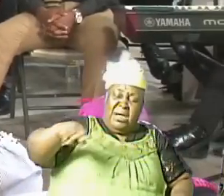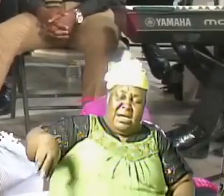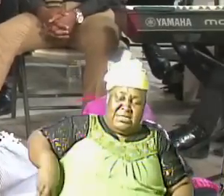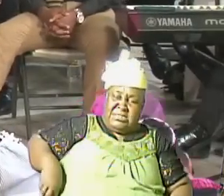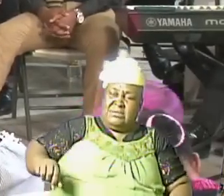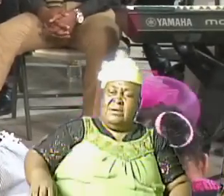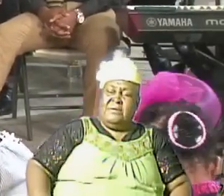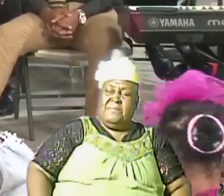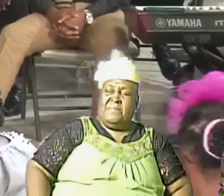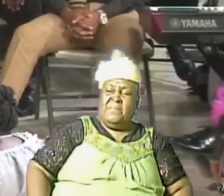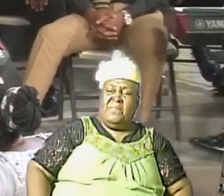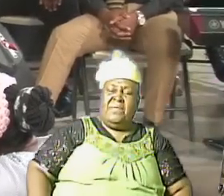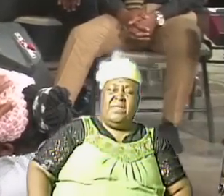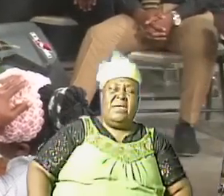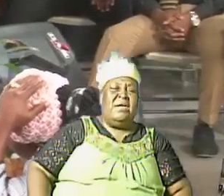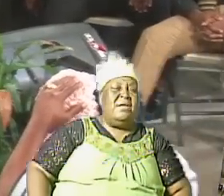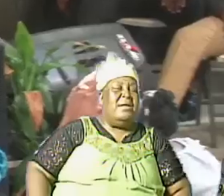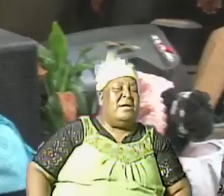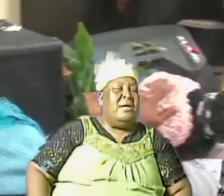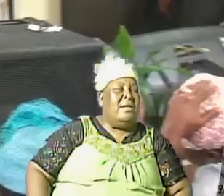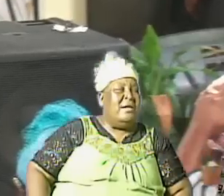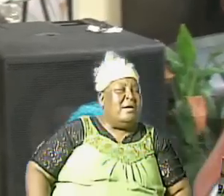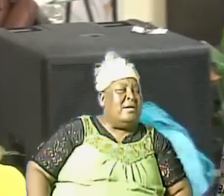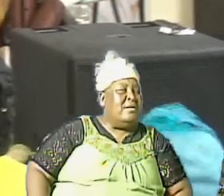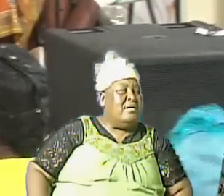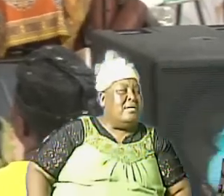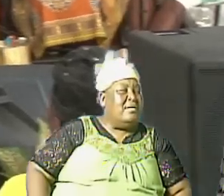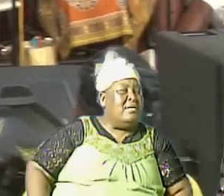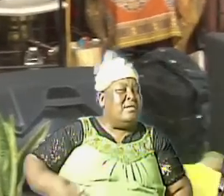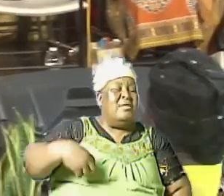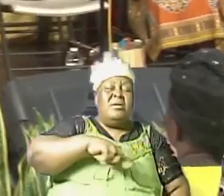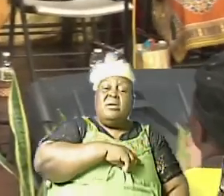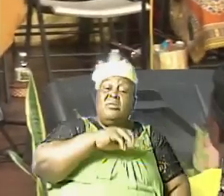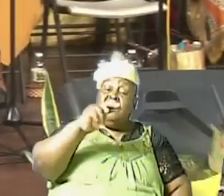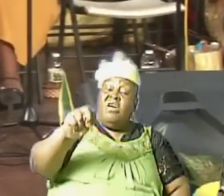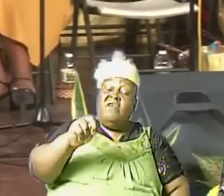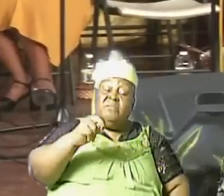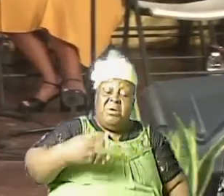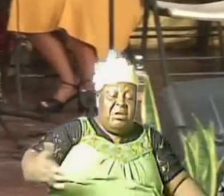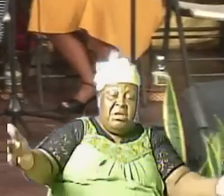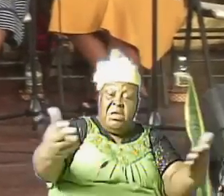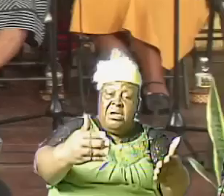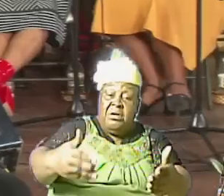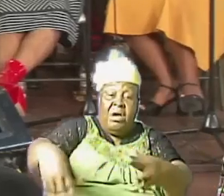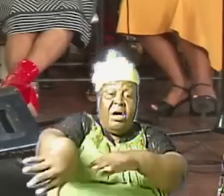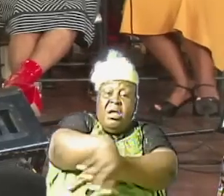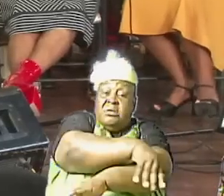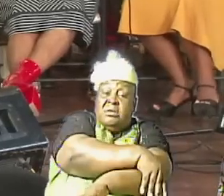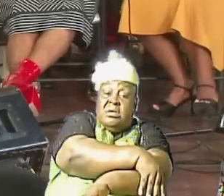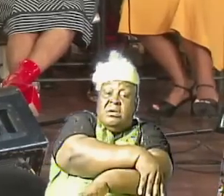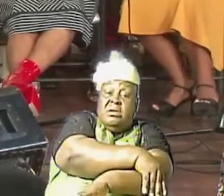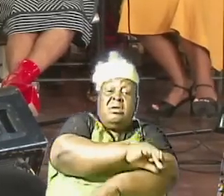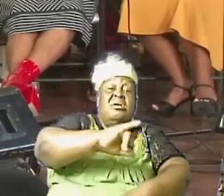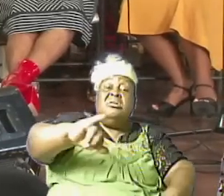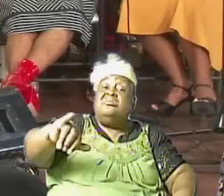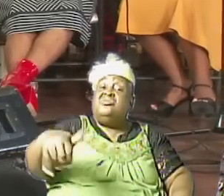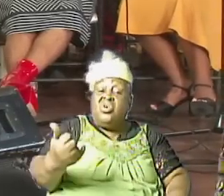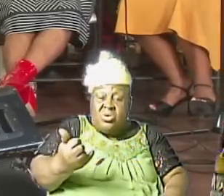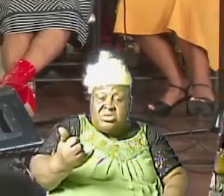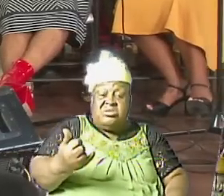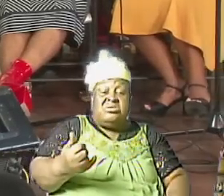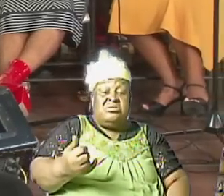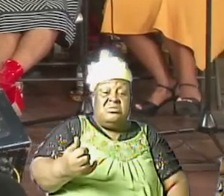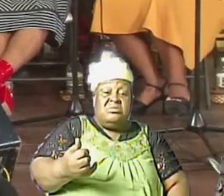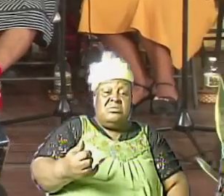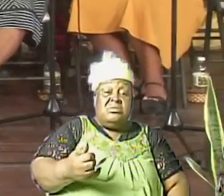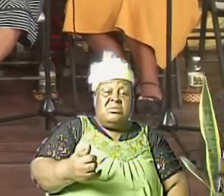Master, we have been here all night, just in case